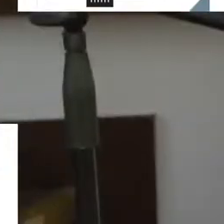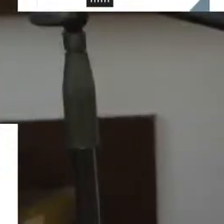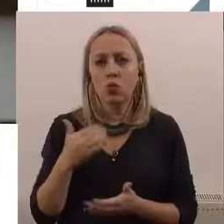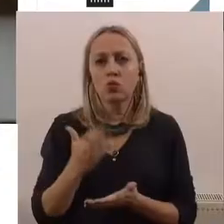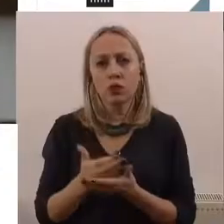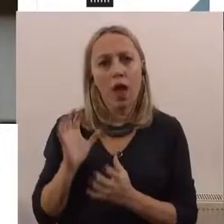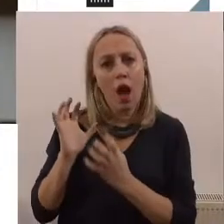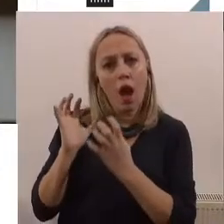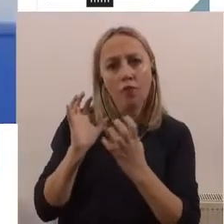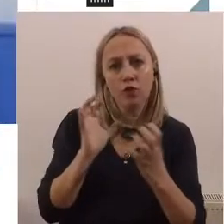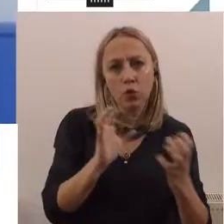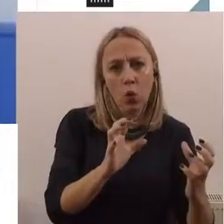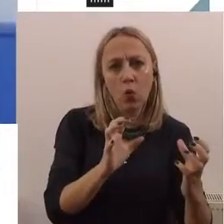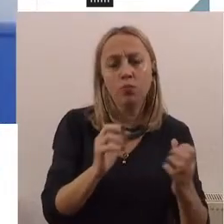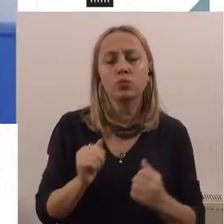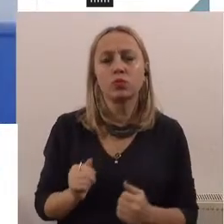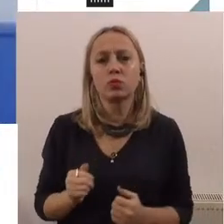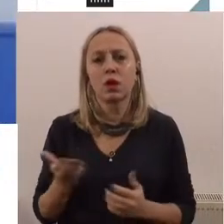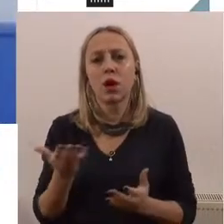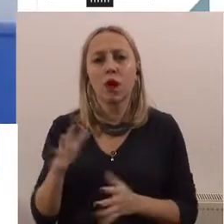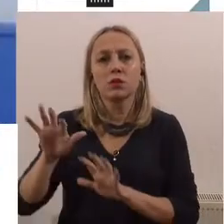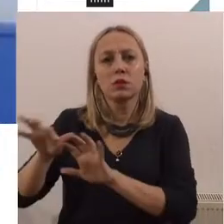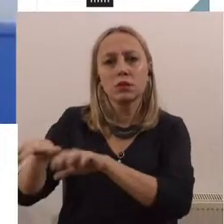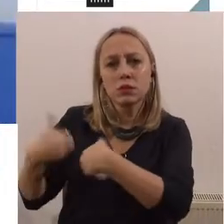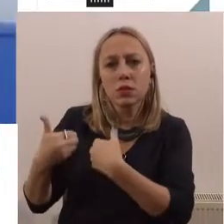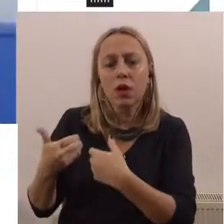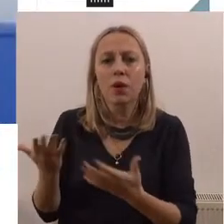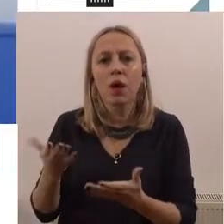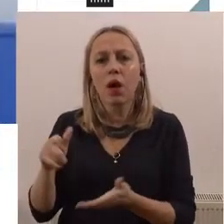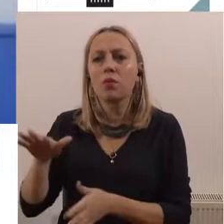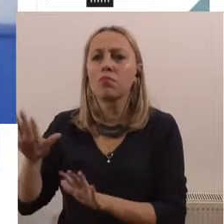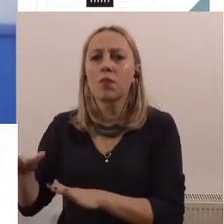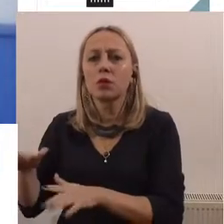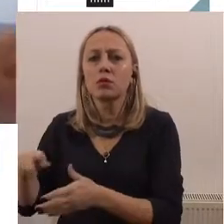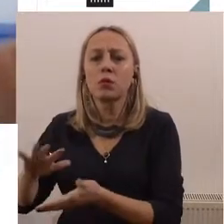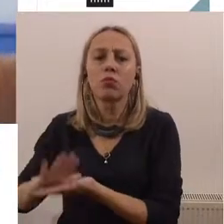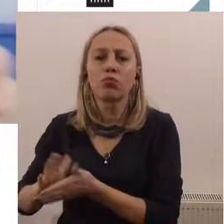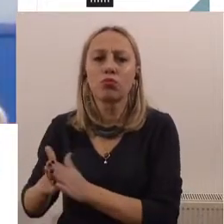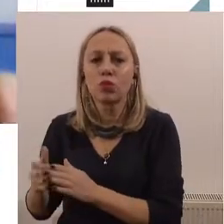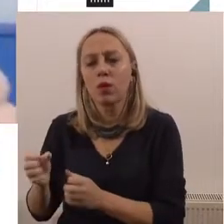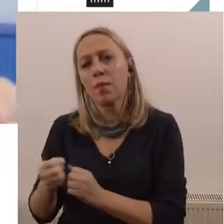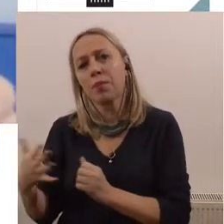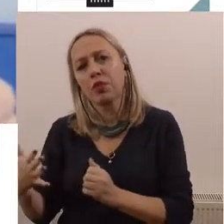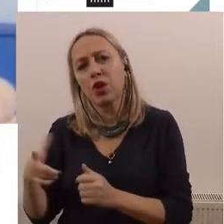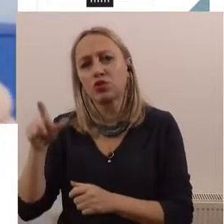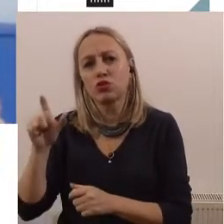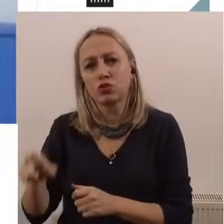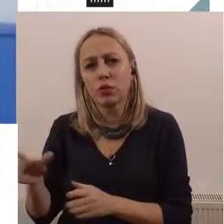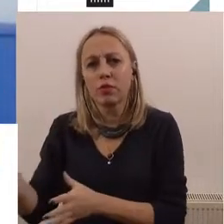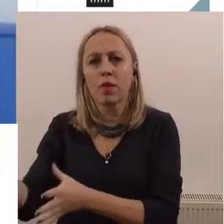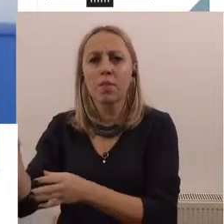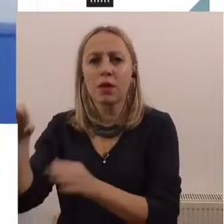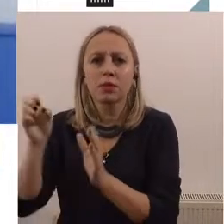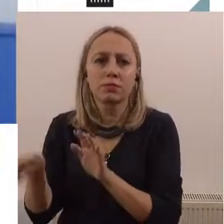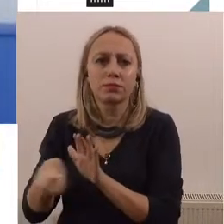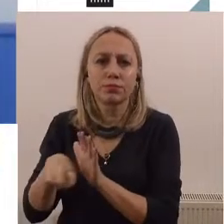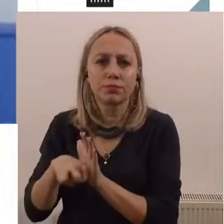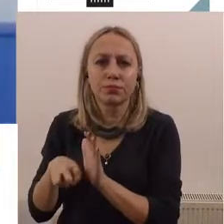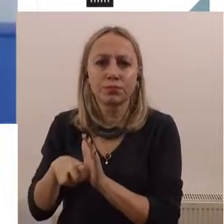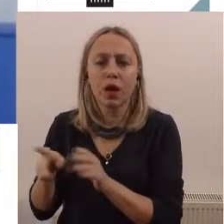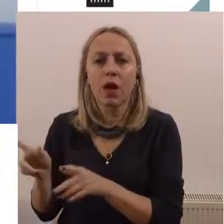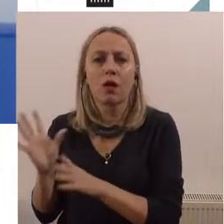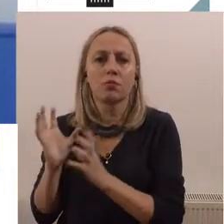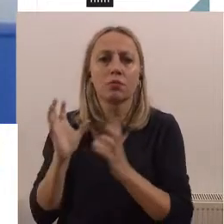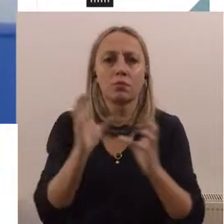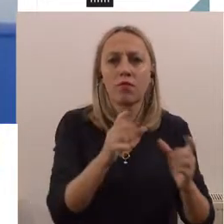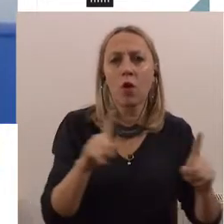we have a bus, and it picks you up somewhere, and then you go with 15 people to our museum every month for